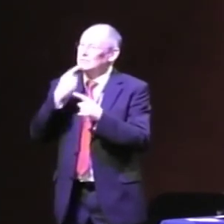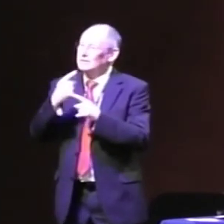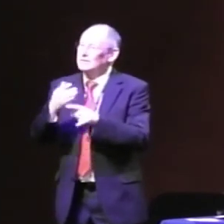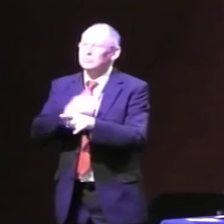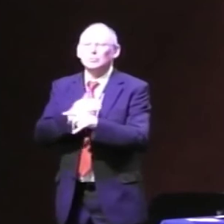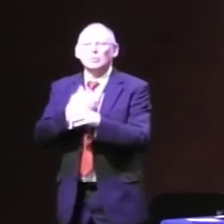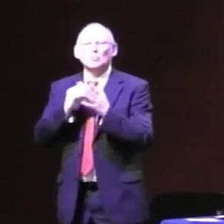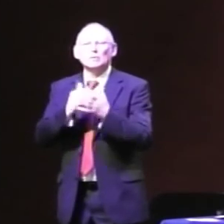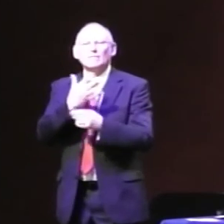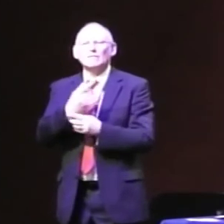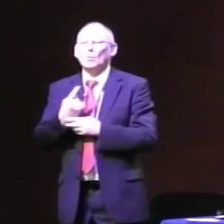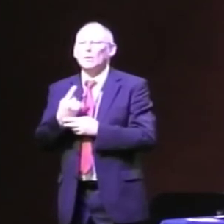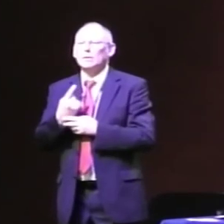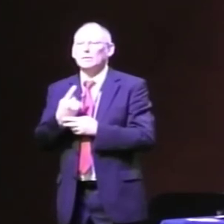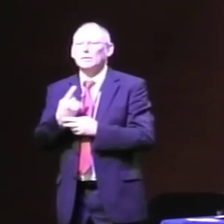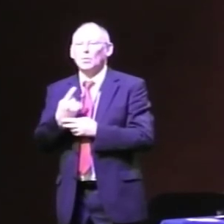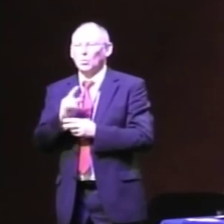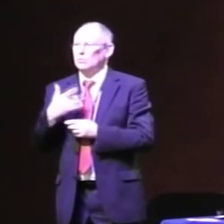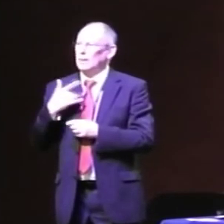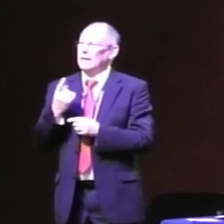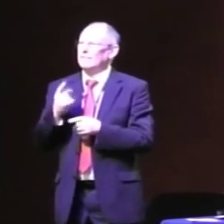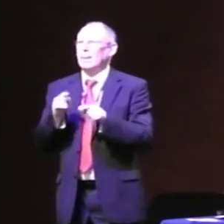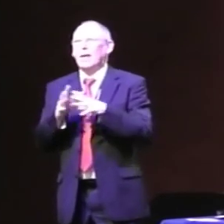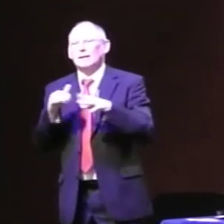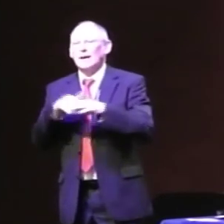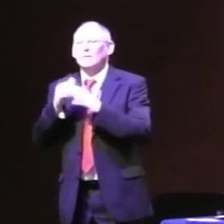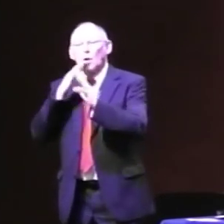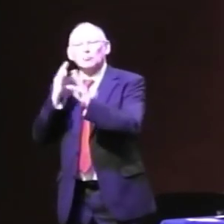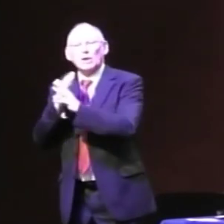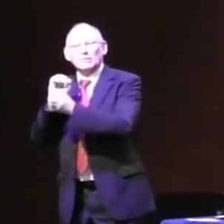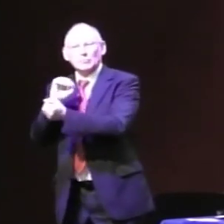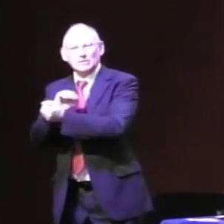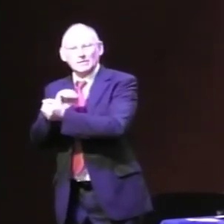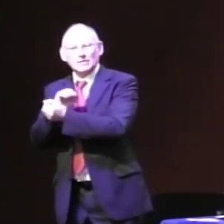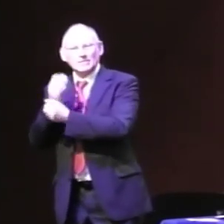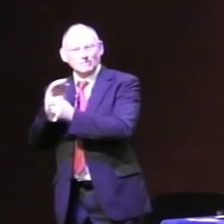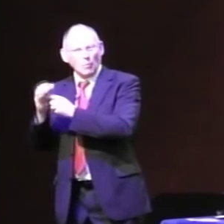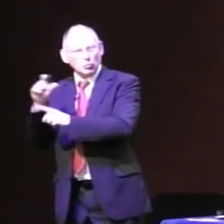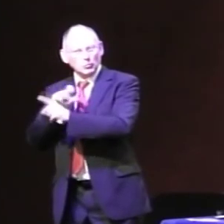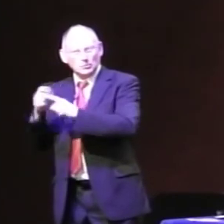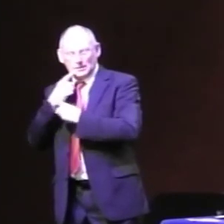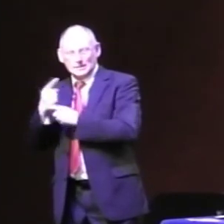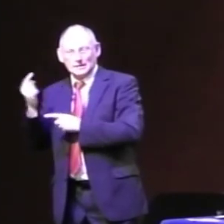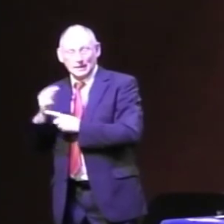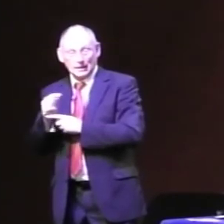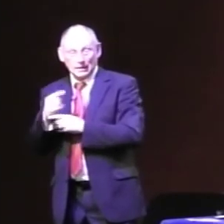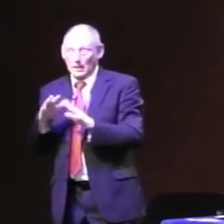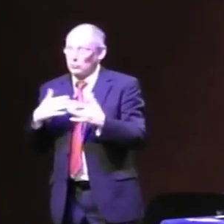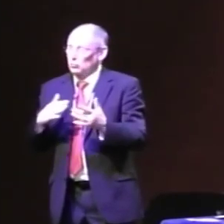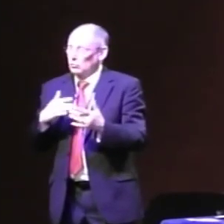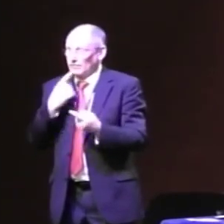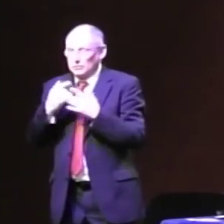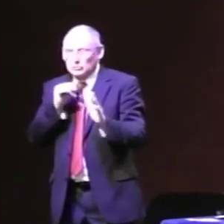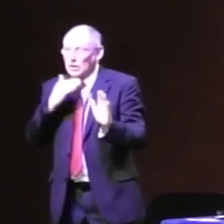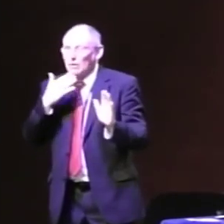motion 51 in and around what life is like inside a private prison from the delegate from community, that's all the information any of us should